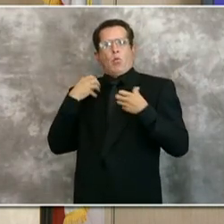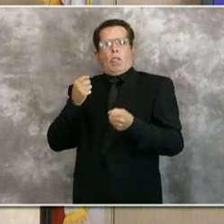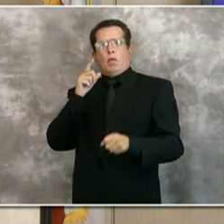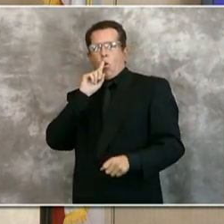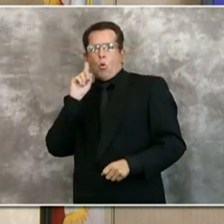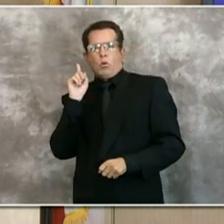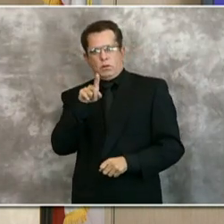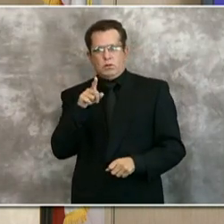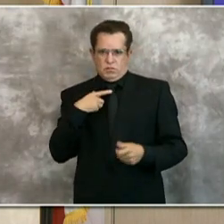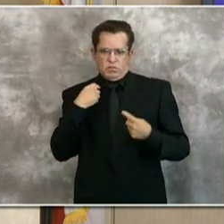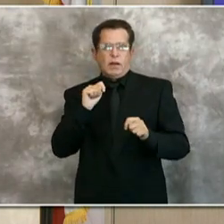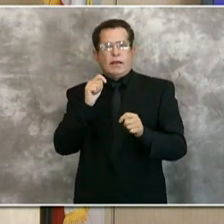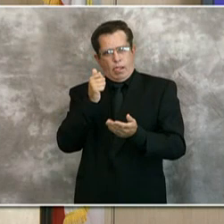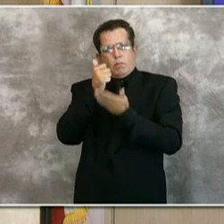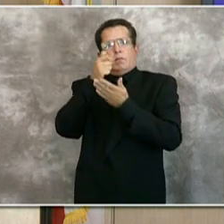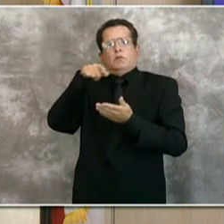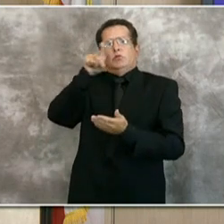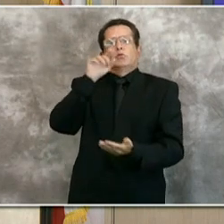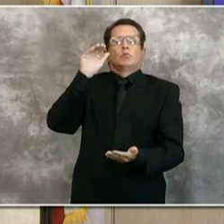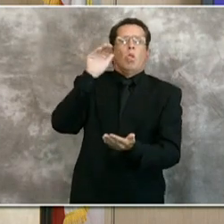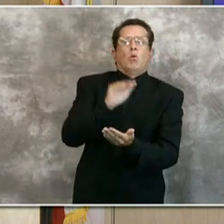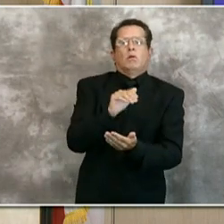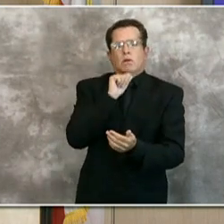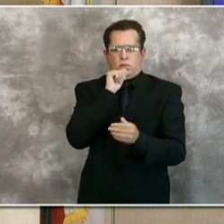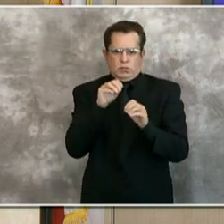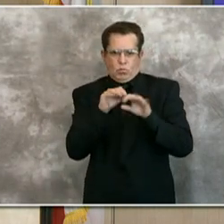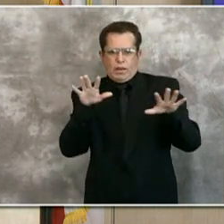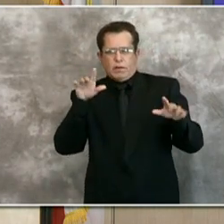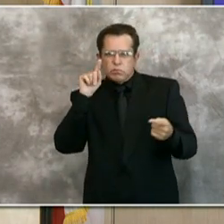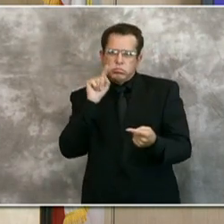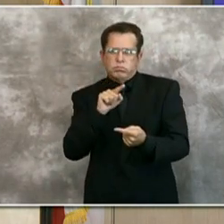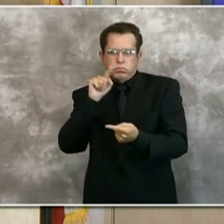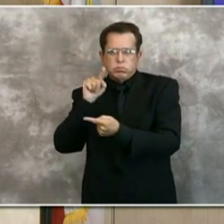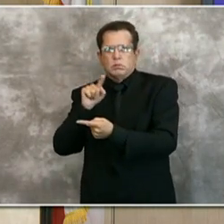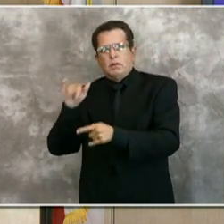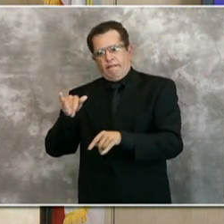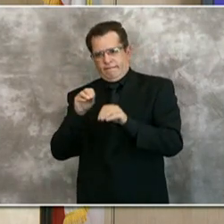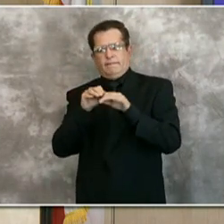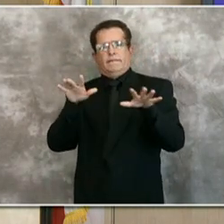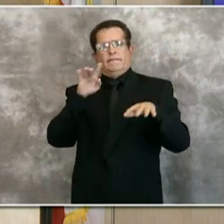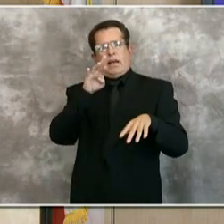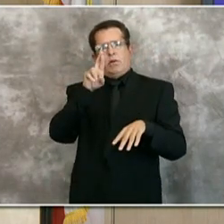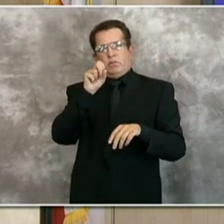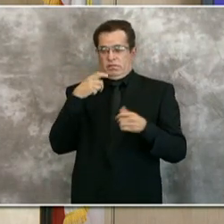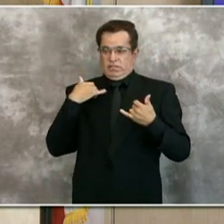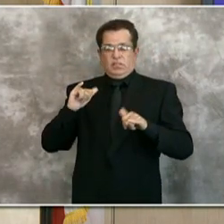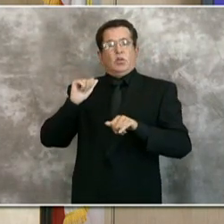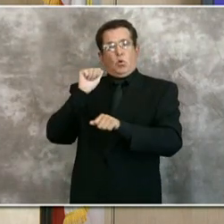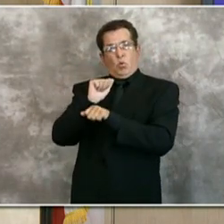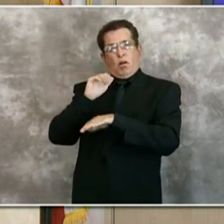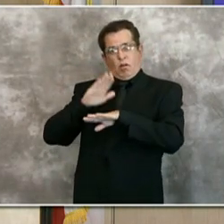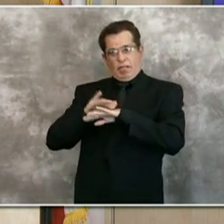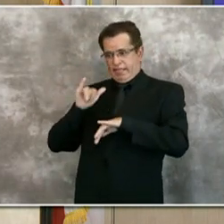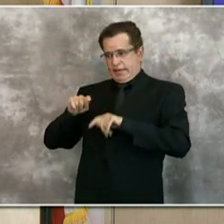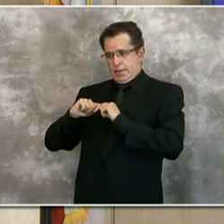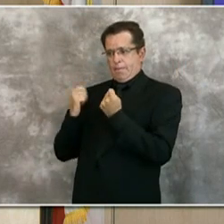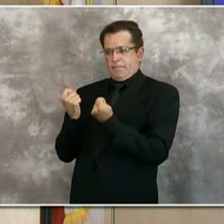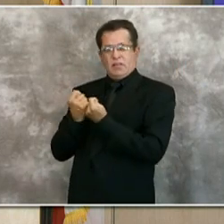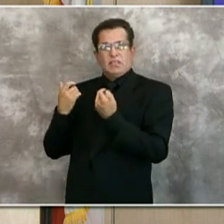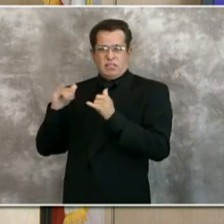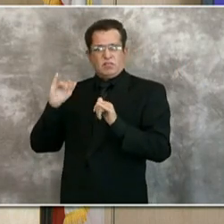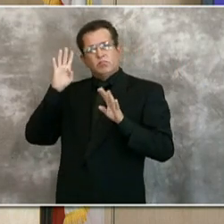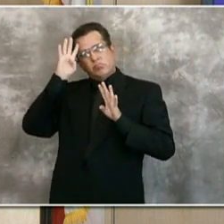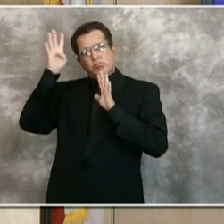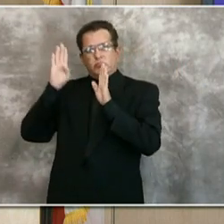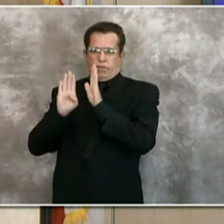helping to slow the spread of the virus. We are still working on the details of that because this effort would